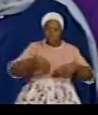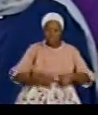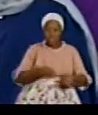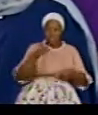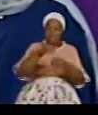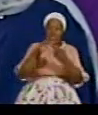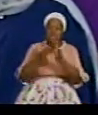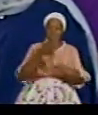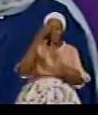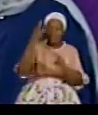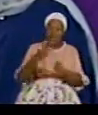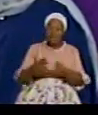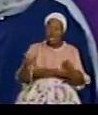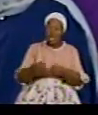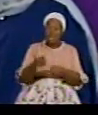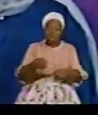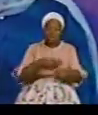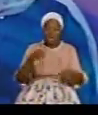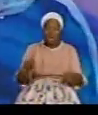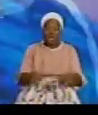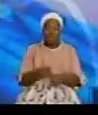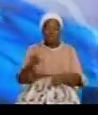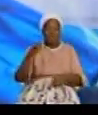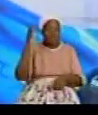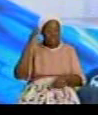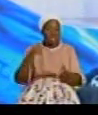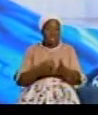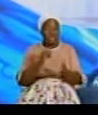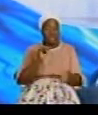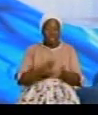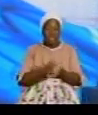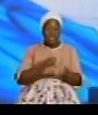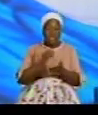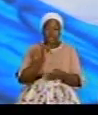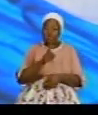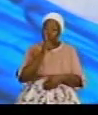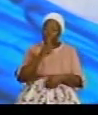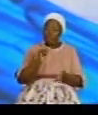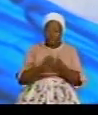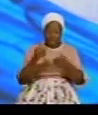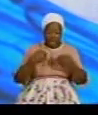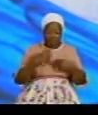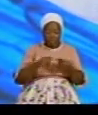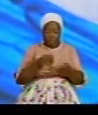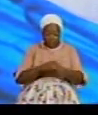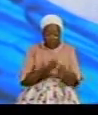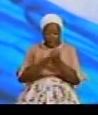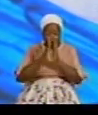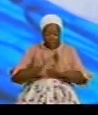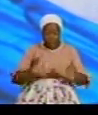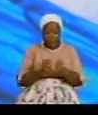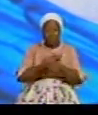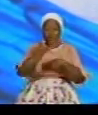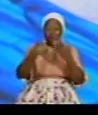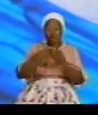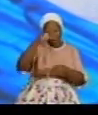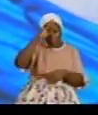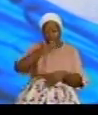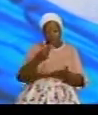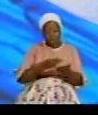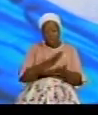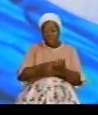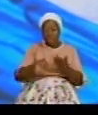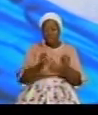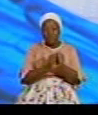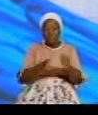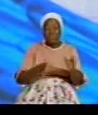As long as it is true that we need to follow peace with all men and holiness without which no man